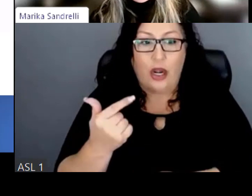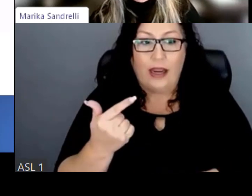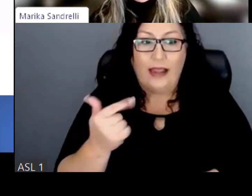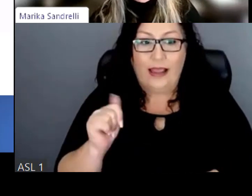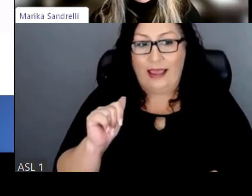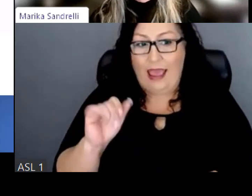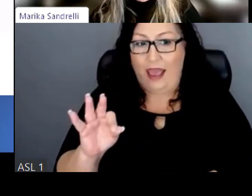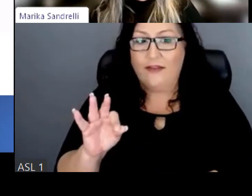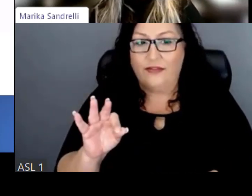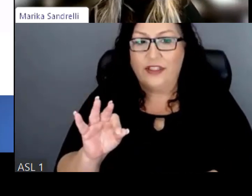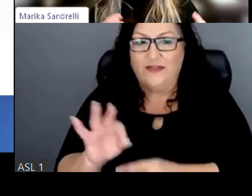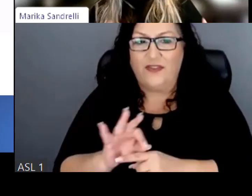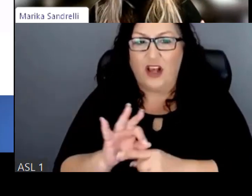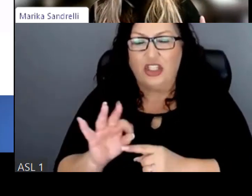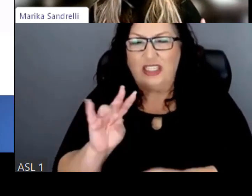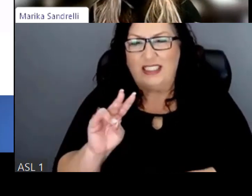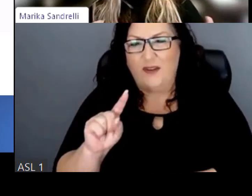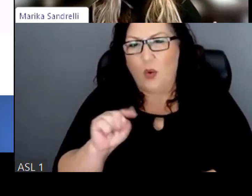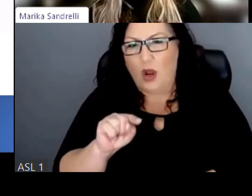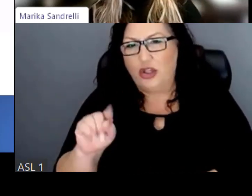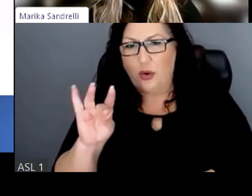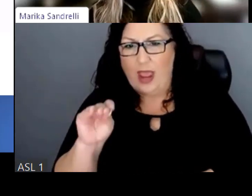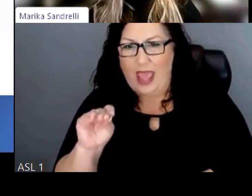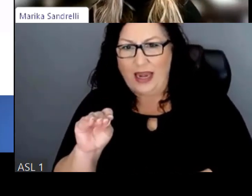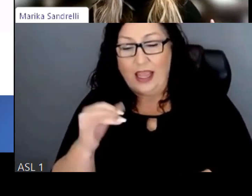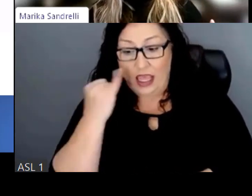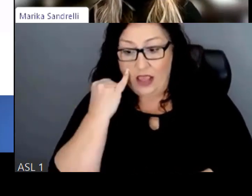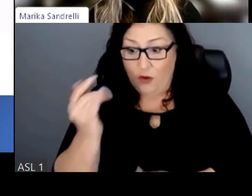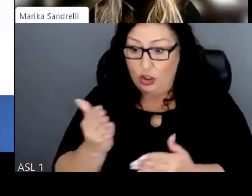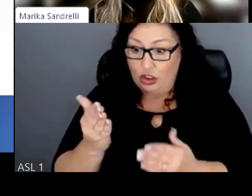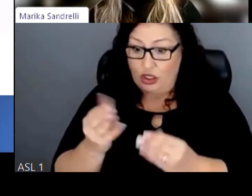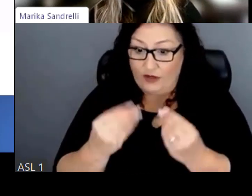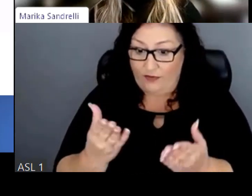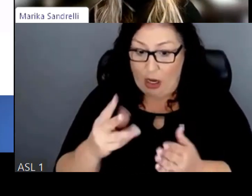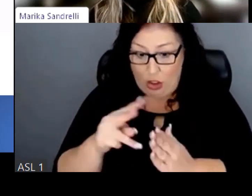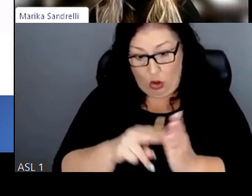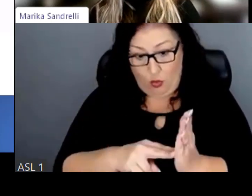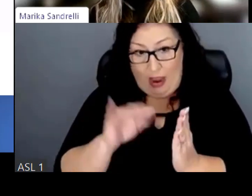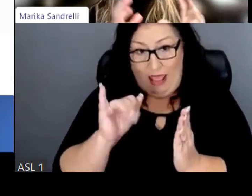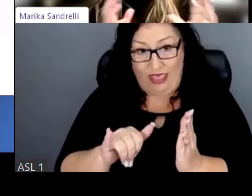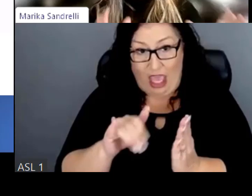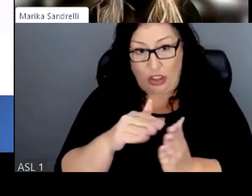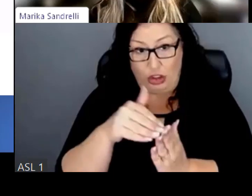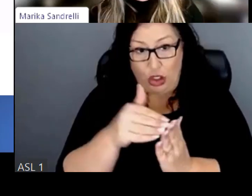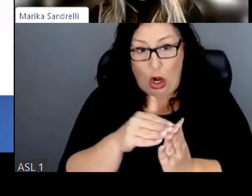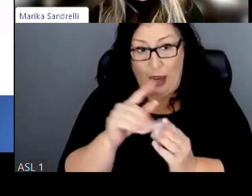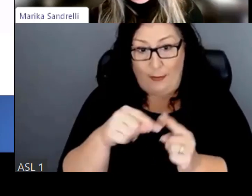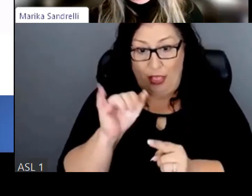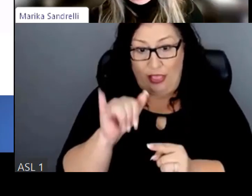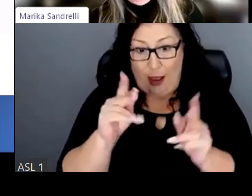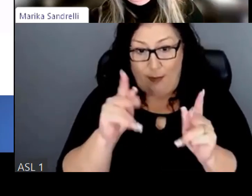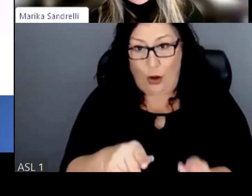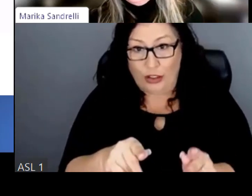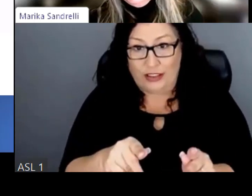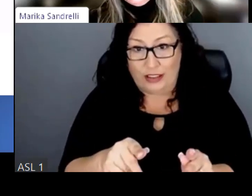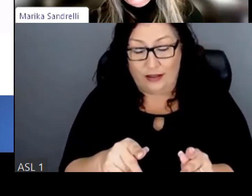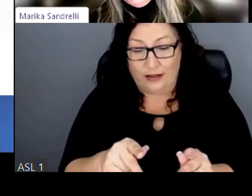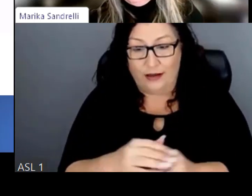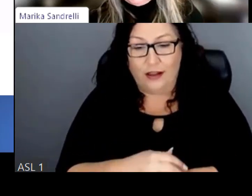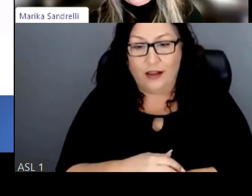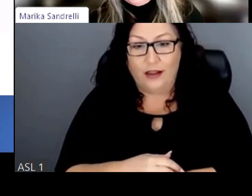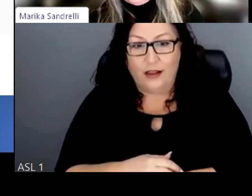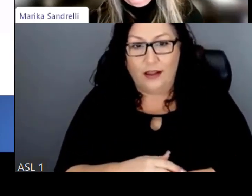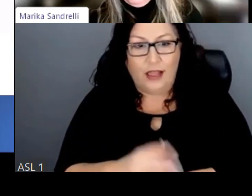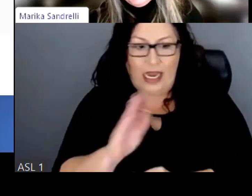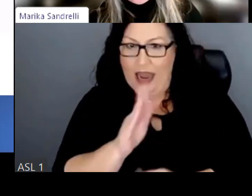to 80. So if you were a service provider and you were starting your shift and you read this chart about this